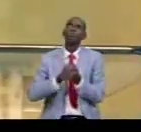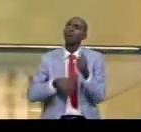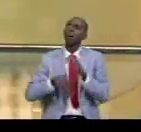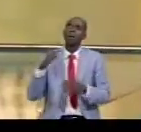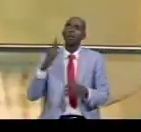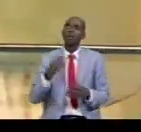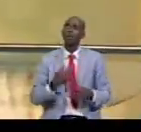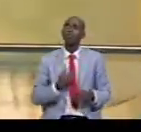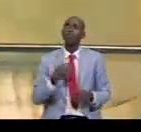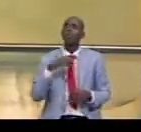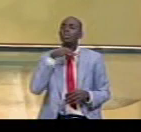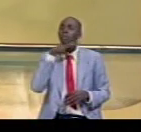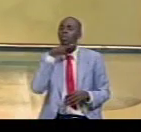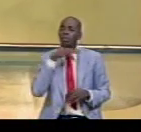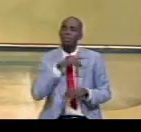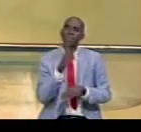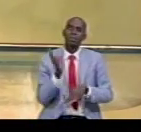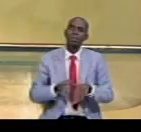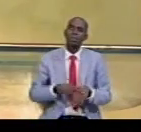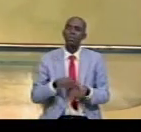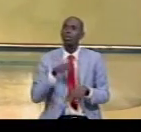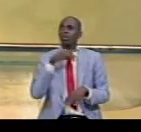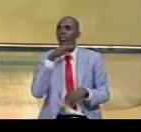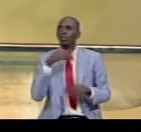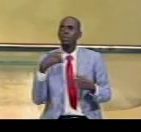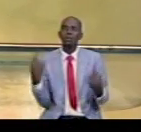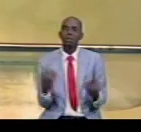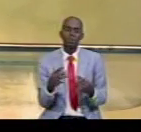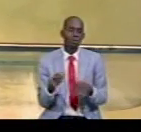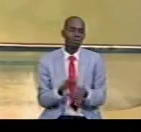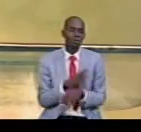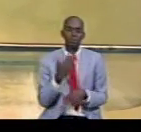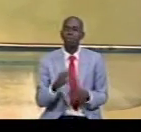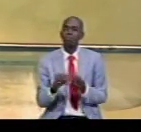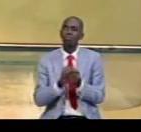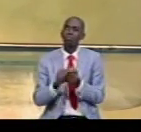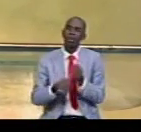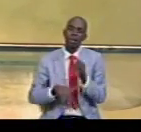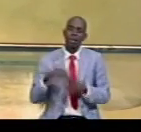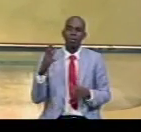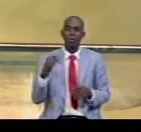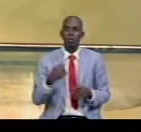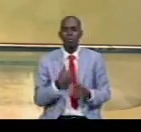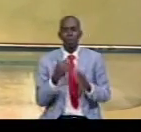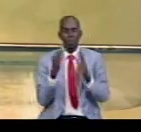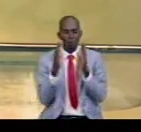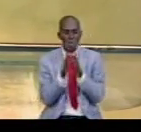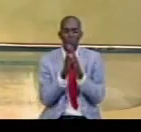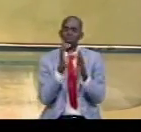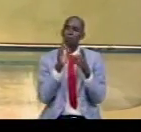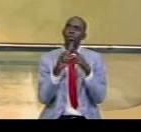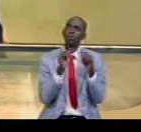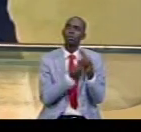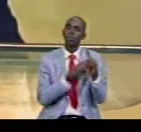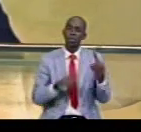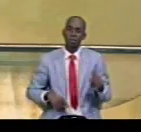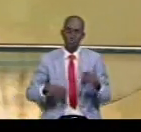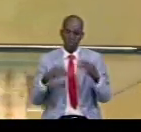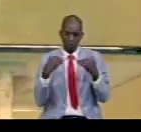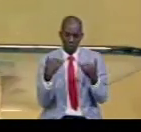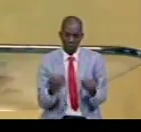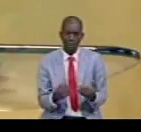My sister, are you really praying for yourself? My brother, are you really praying for yourself? It's time to pray. It's time to seek the face of the